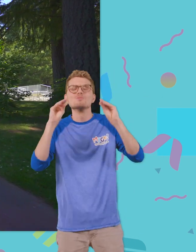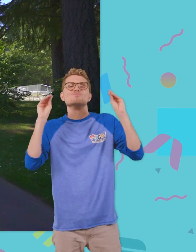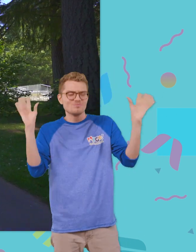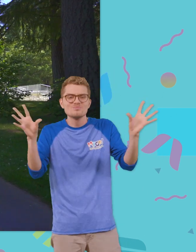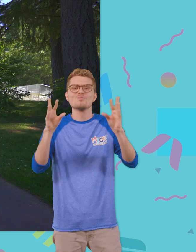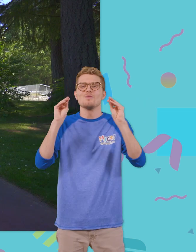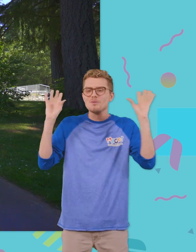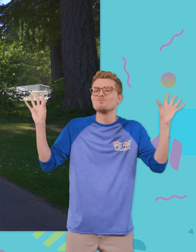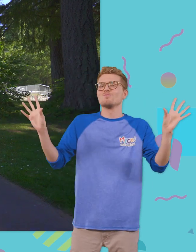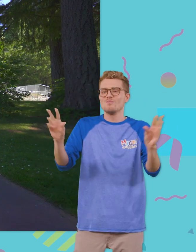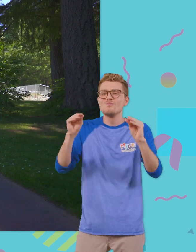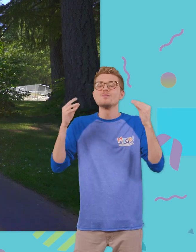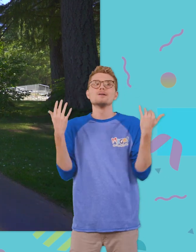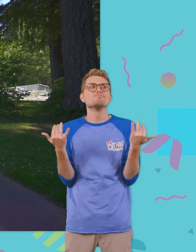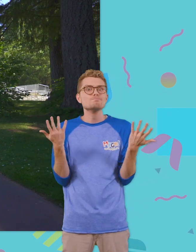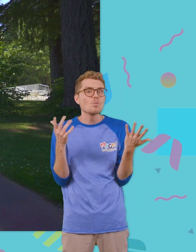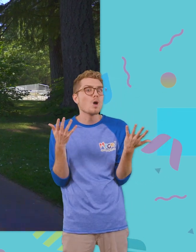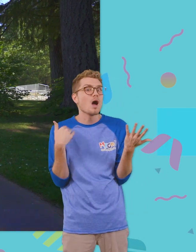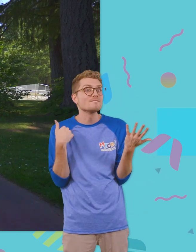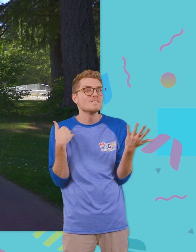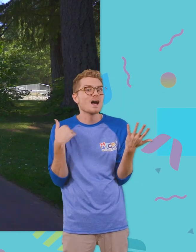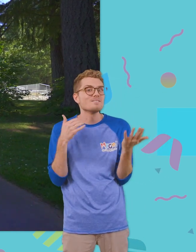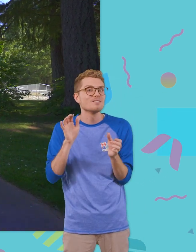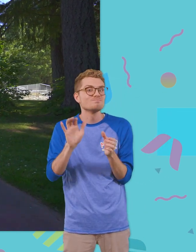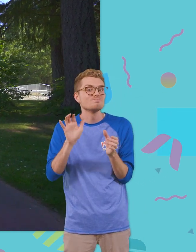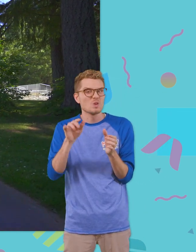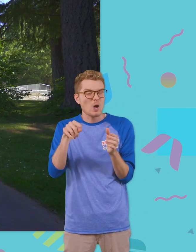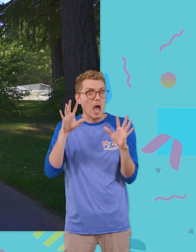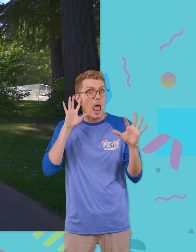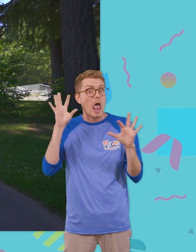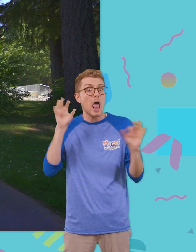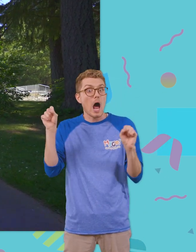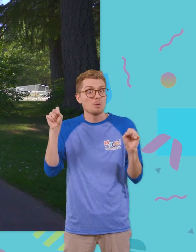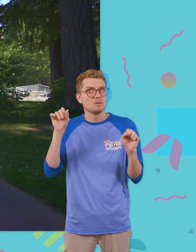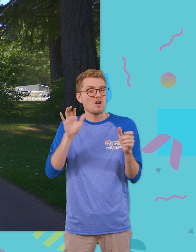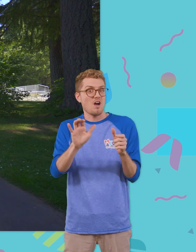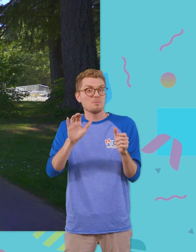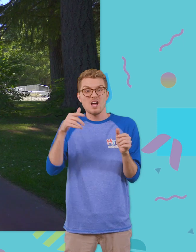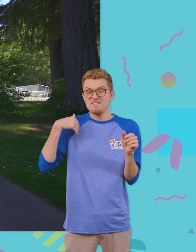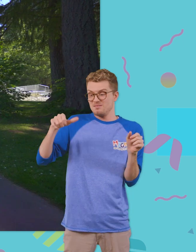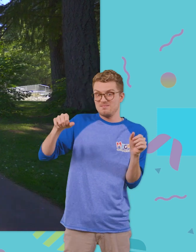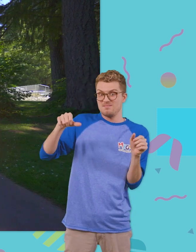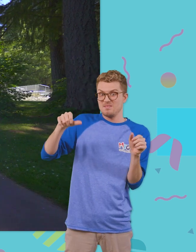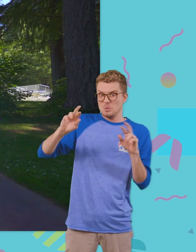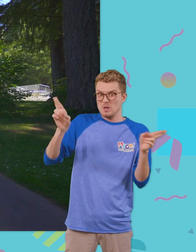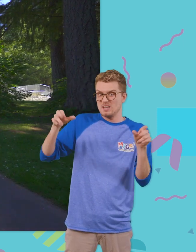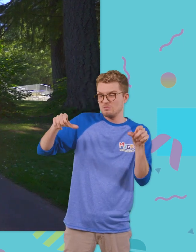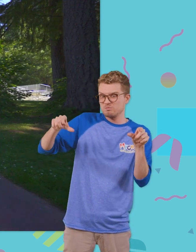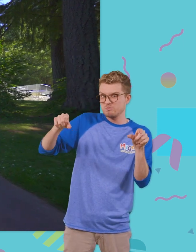go. Oh, that's so loud! and then also the horn.